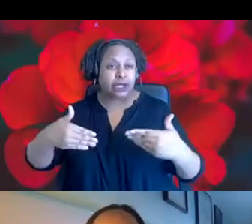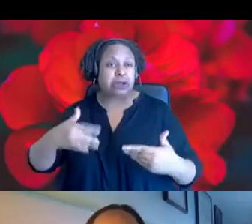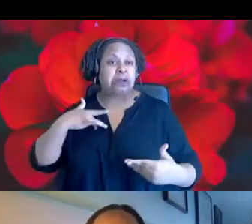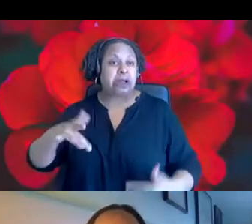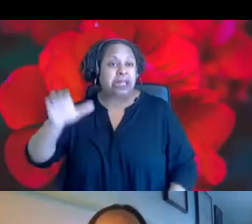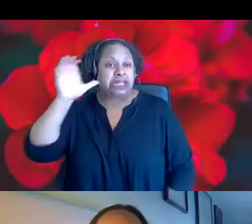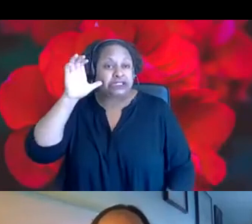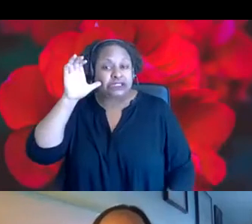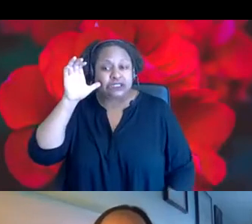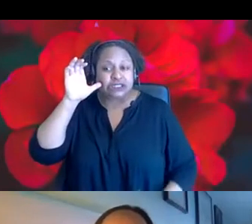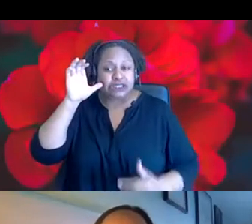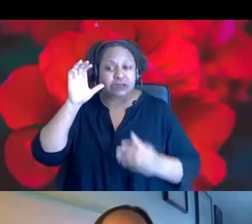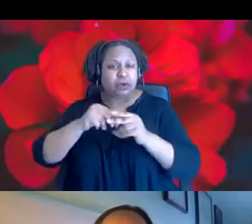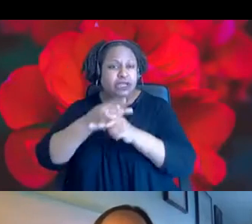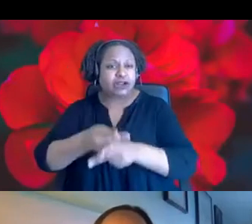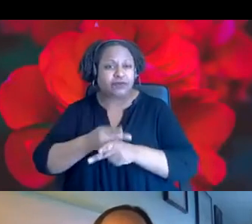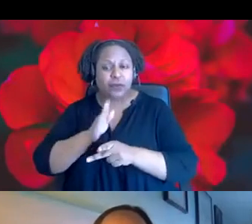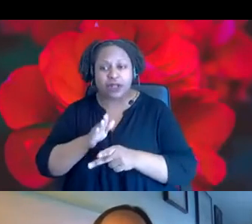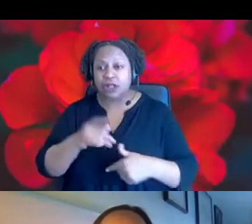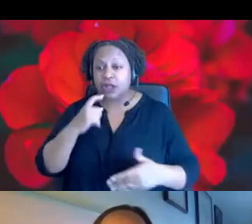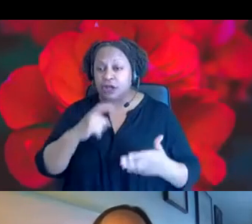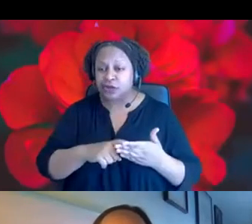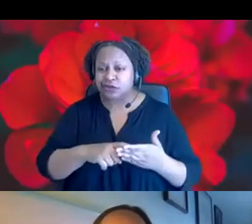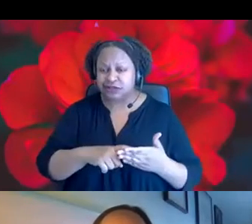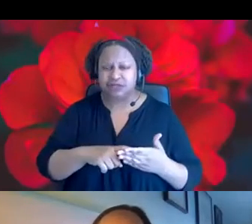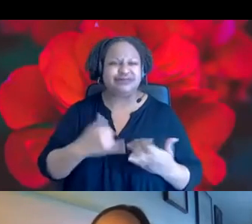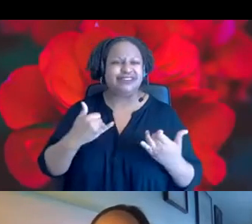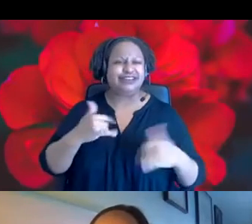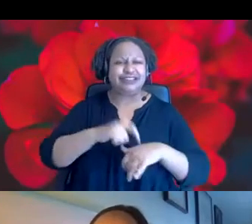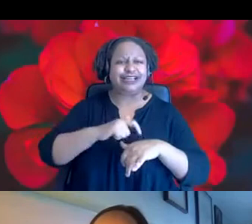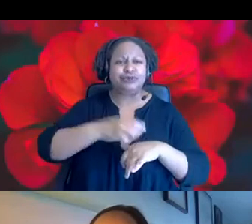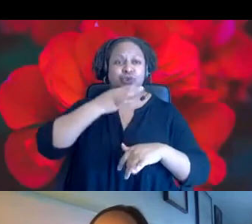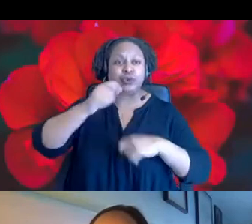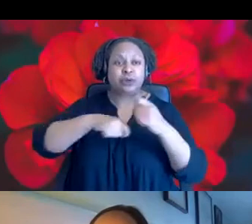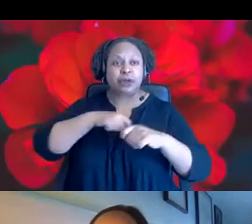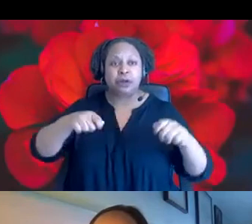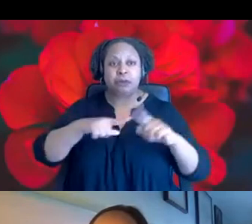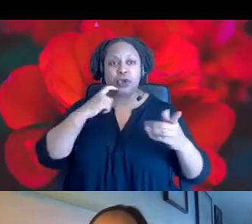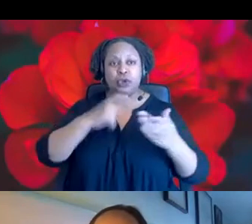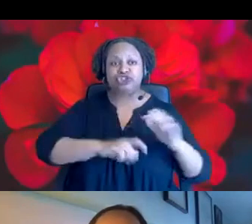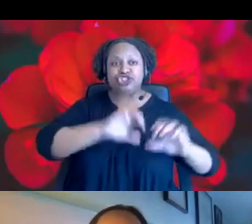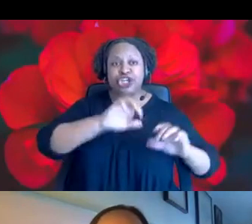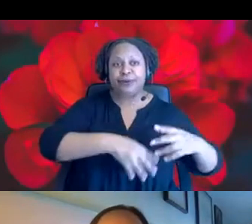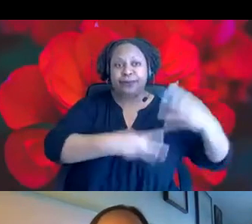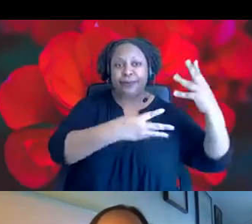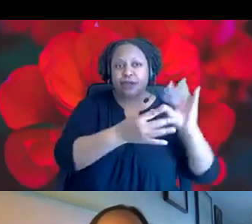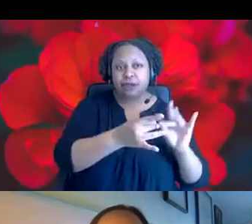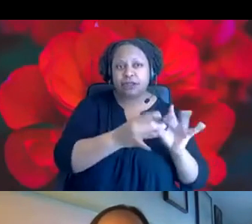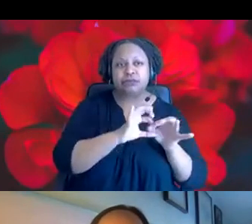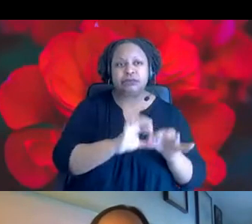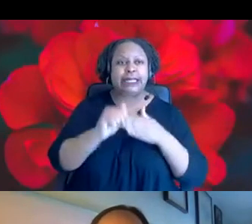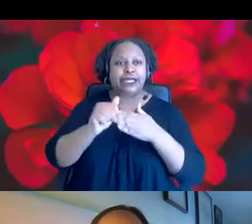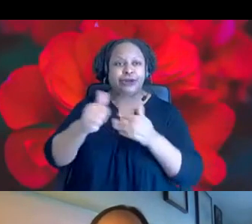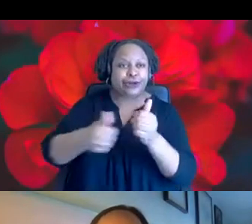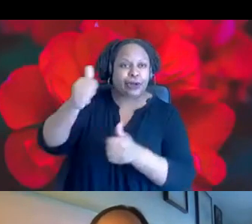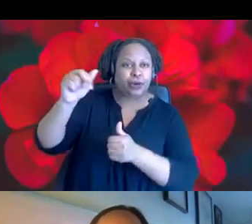I'm just conscious of wrapping up, but there's one comment in here that just kind of ties back to this point around leadership and Marian, what you said around you know, wanting